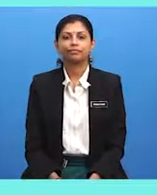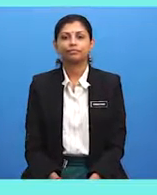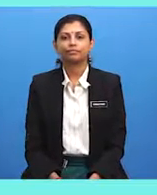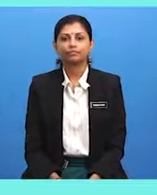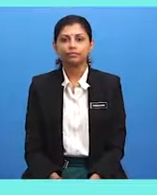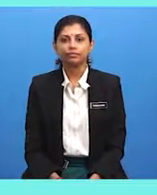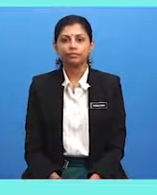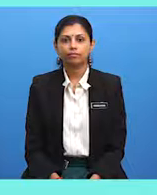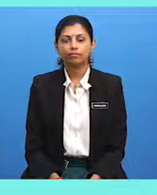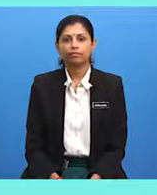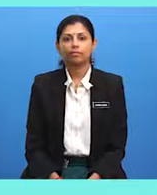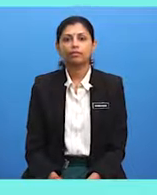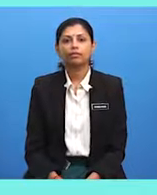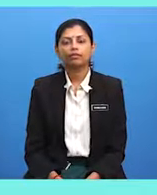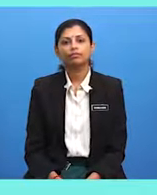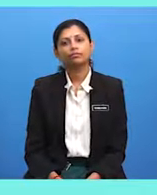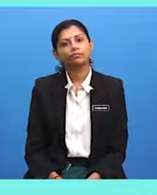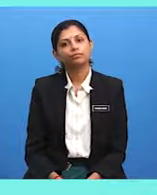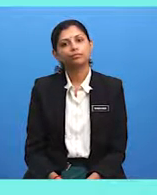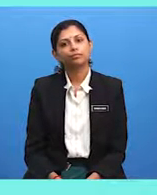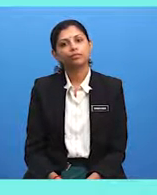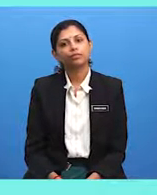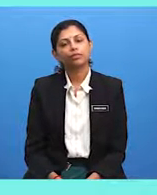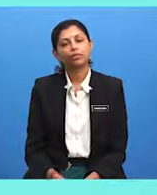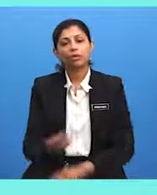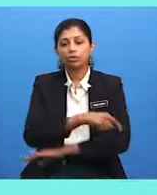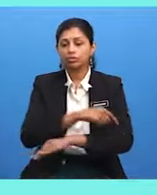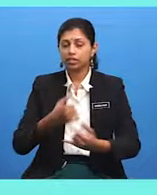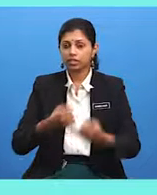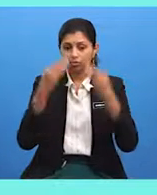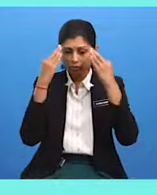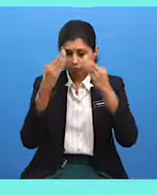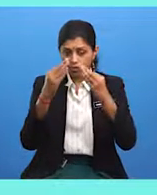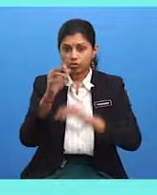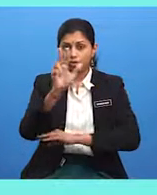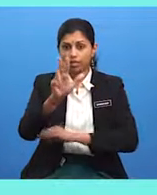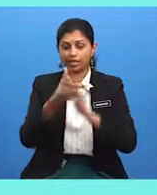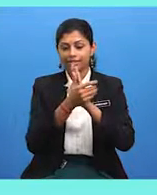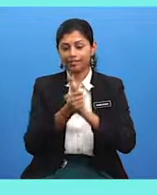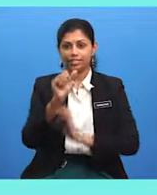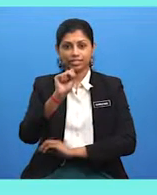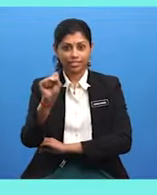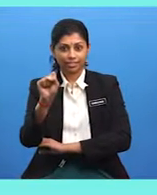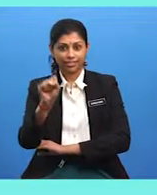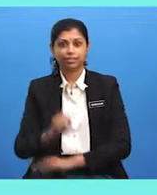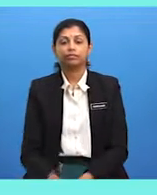this video, I'm going to focus on 3 skills.